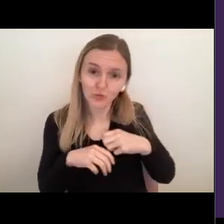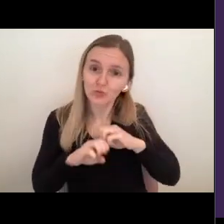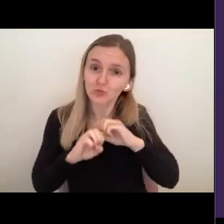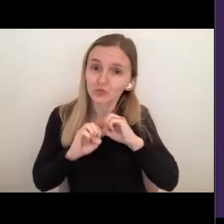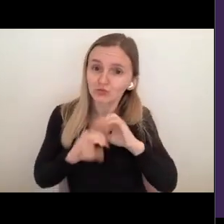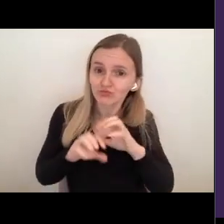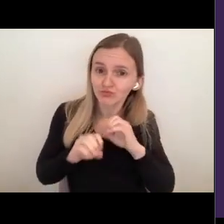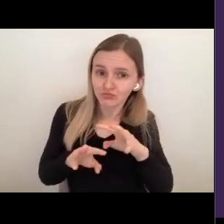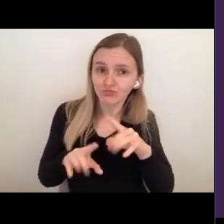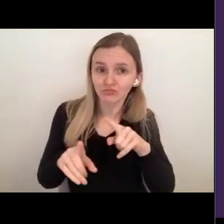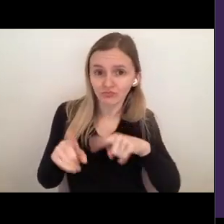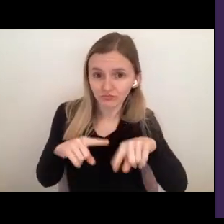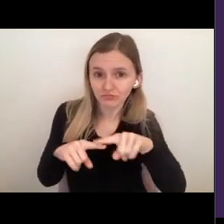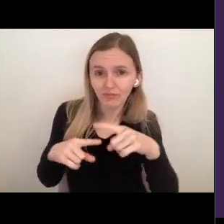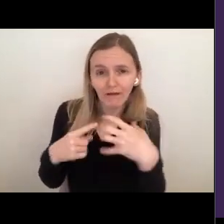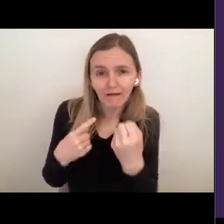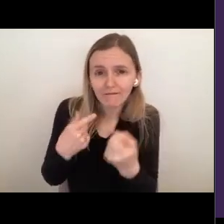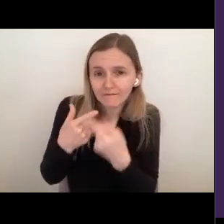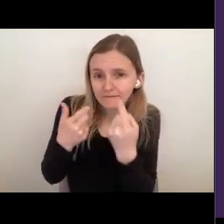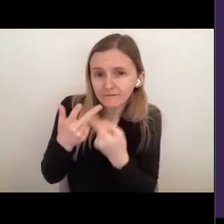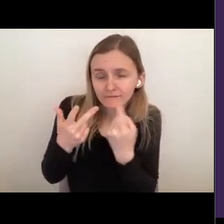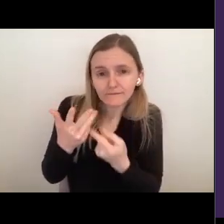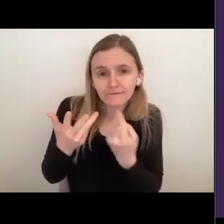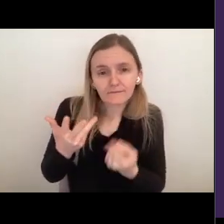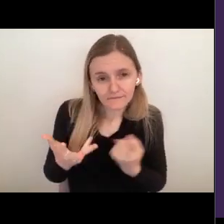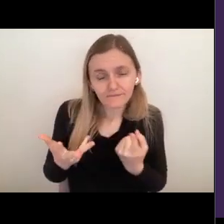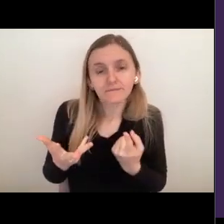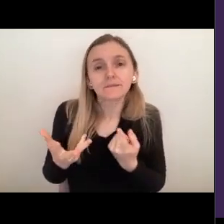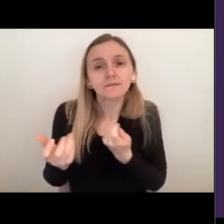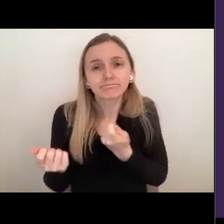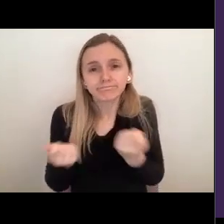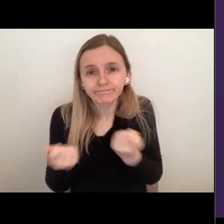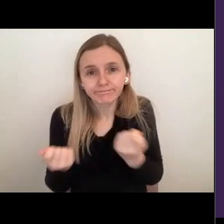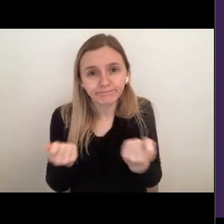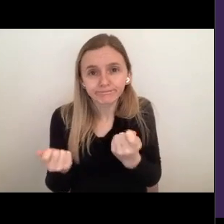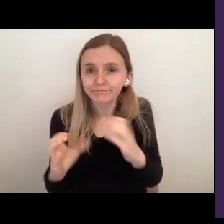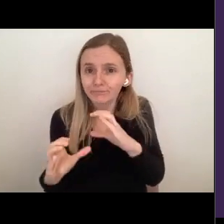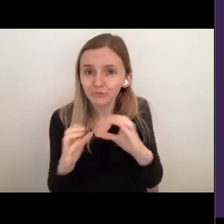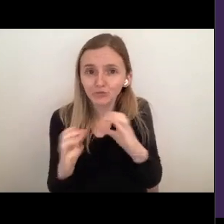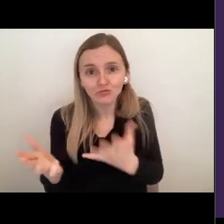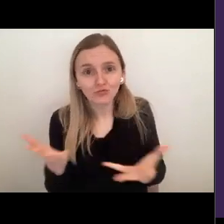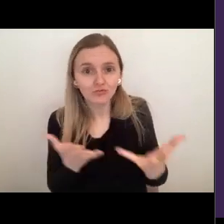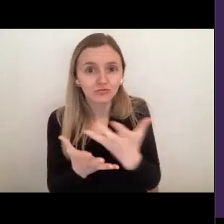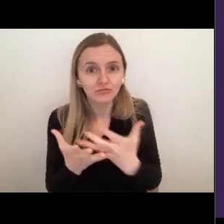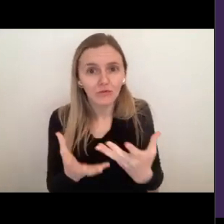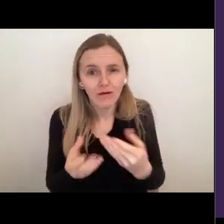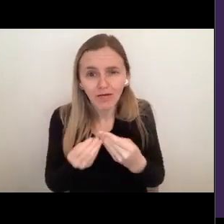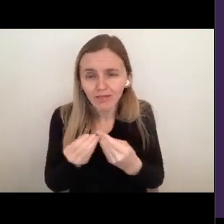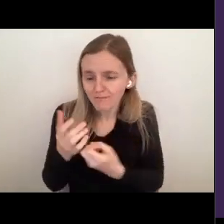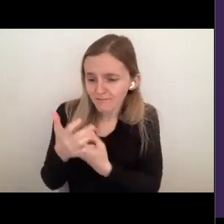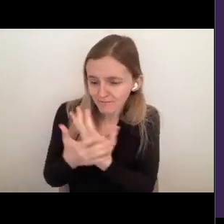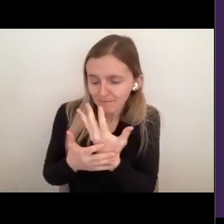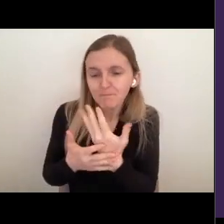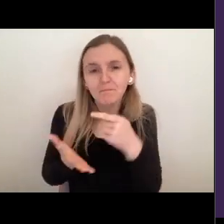these tools and these things that we're using, and helps to develop those things, and it shapes